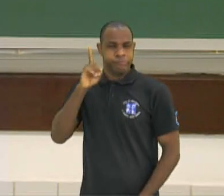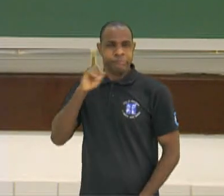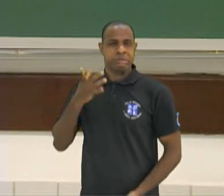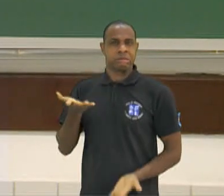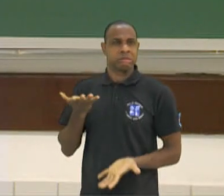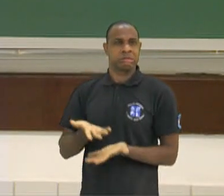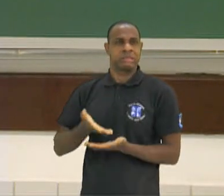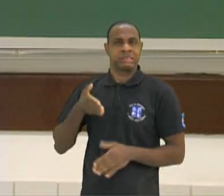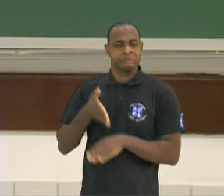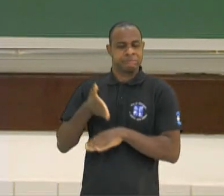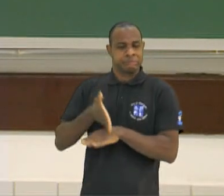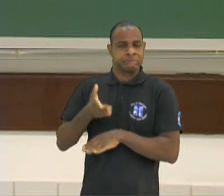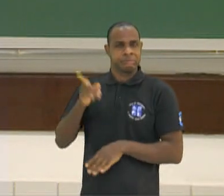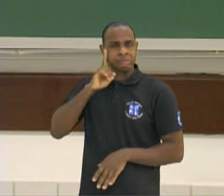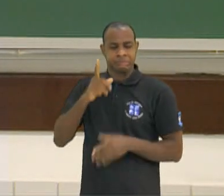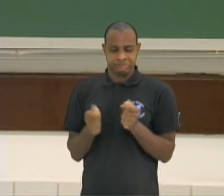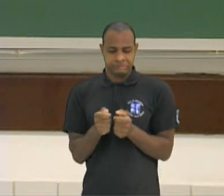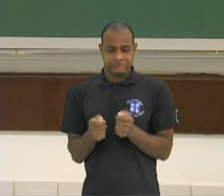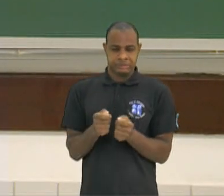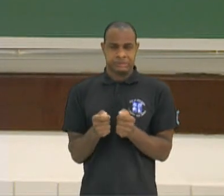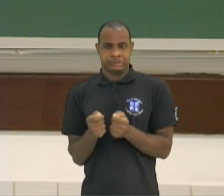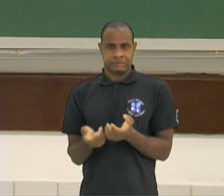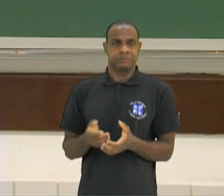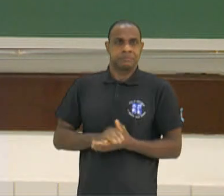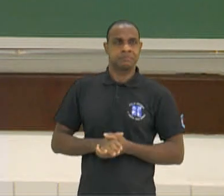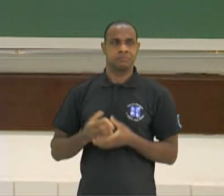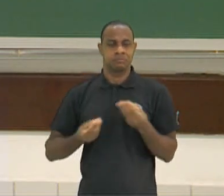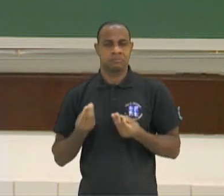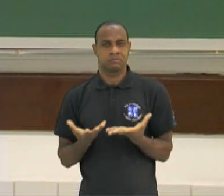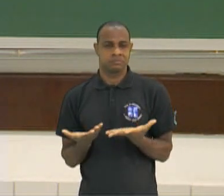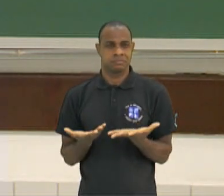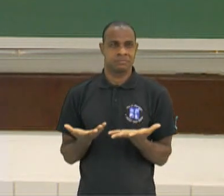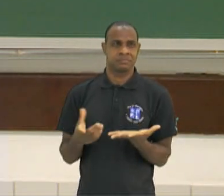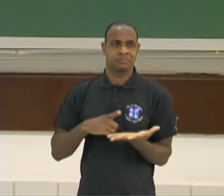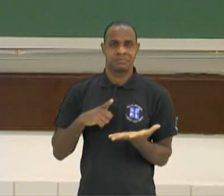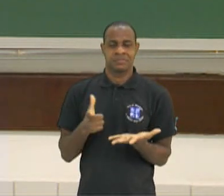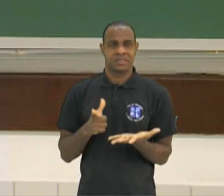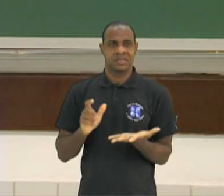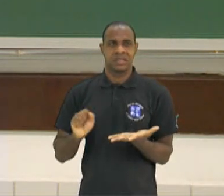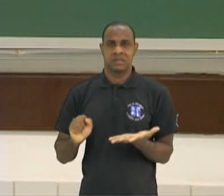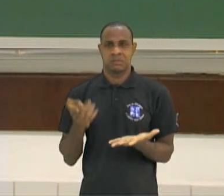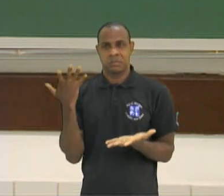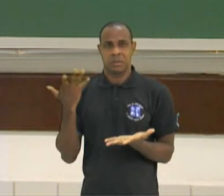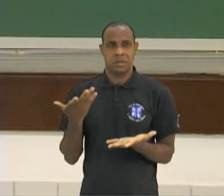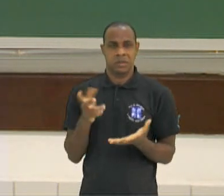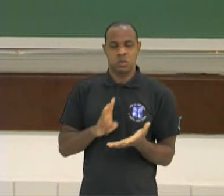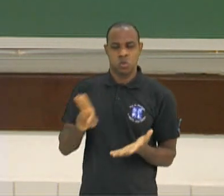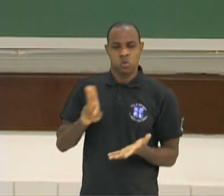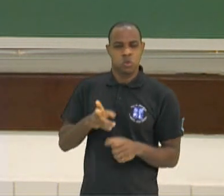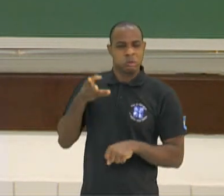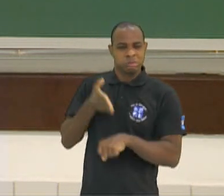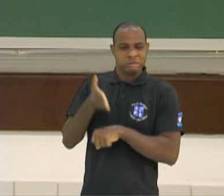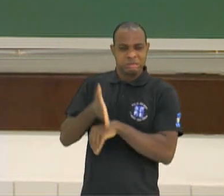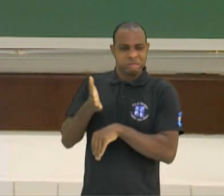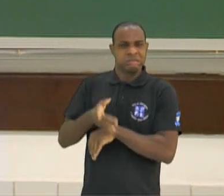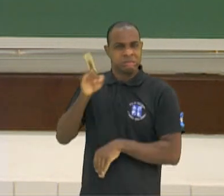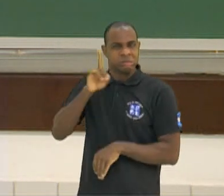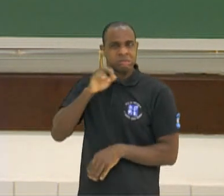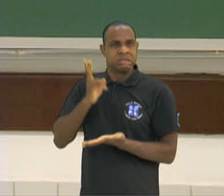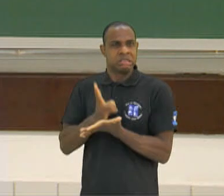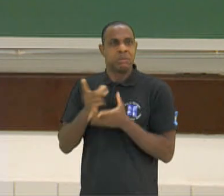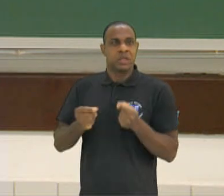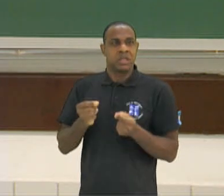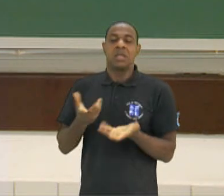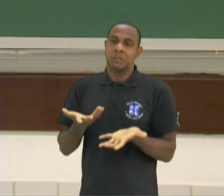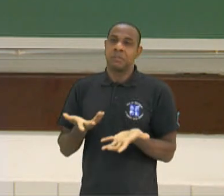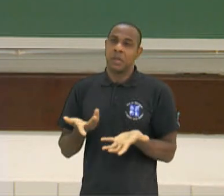o momento excessivo dentro dos jogos de videogame. Como que essa situação, esse uso intensivo, ele acaba prejudicando